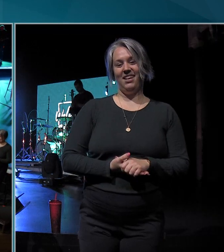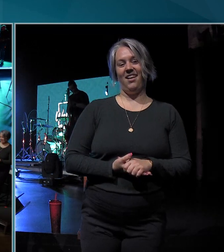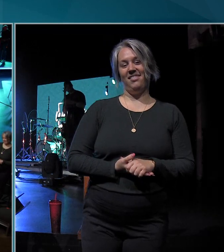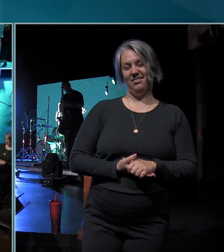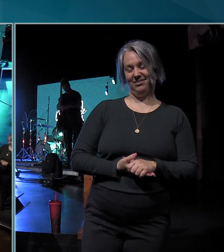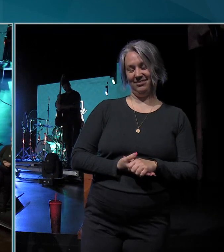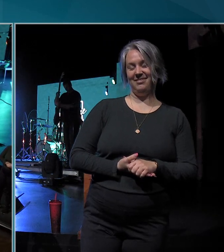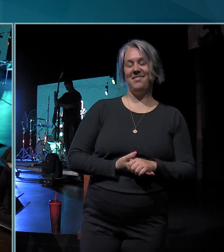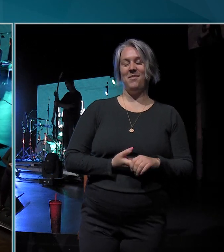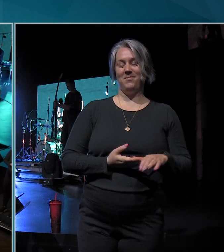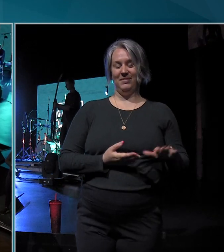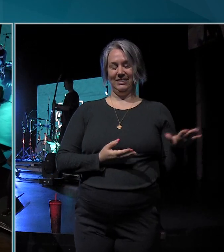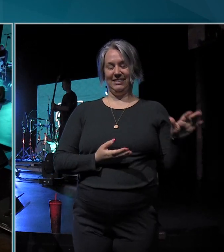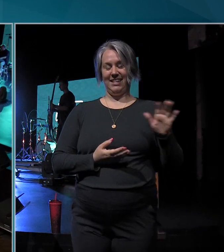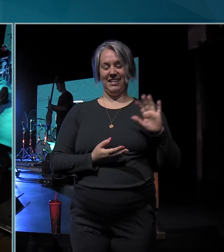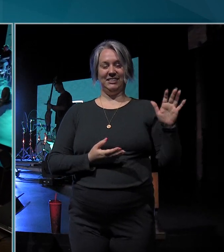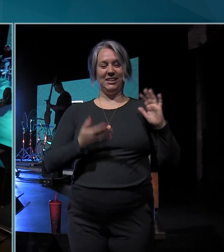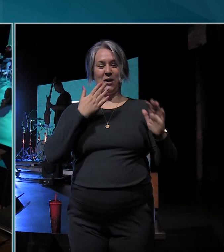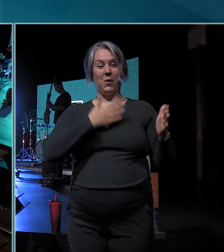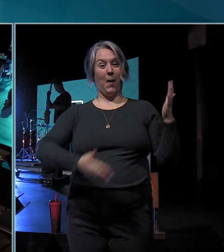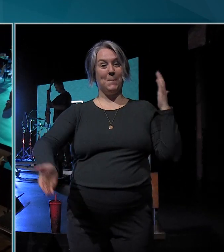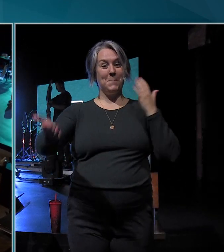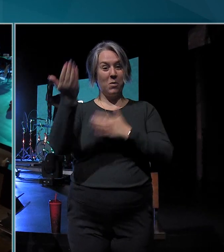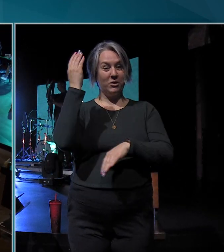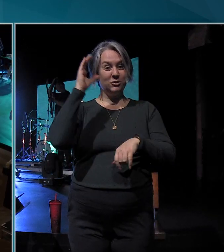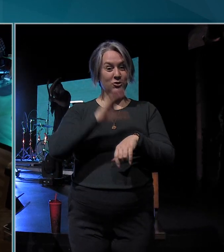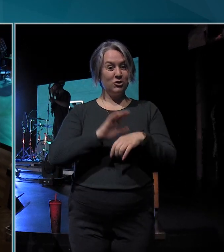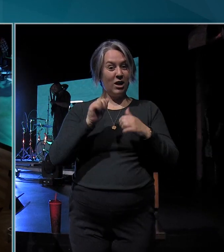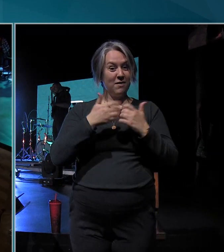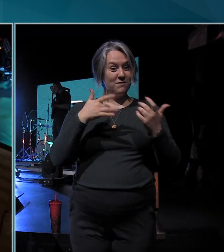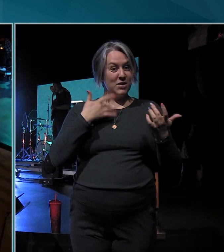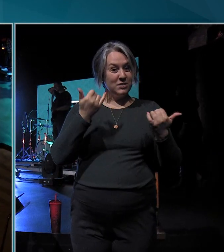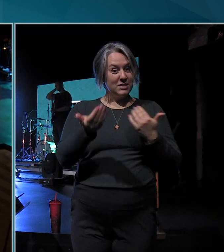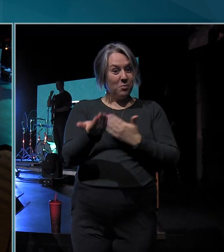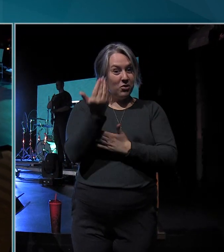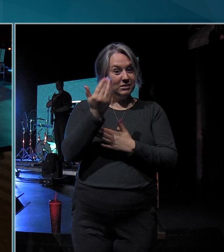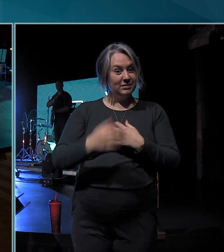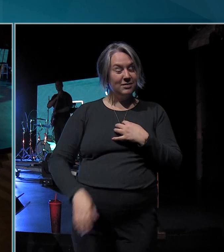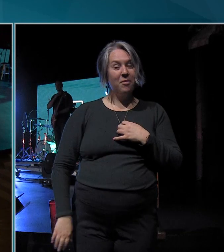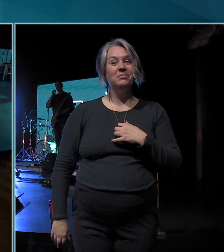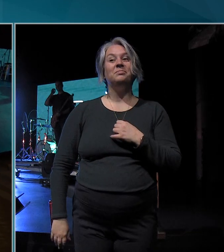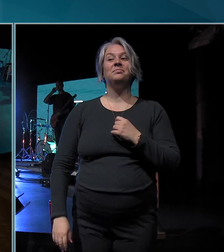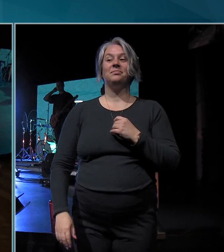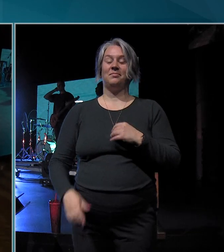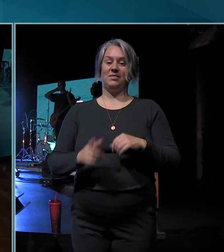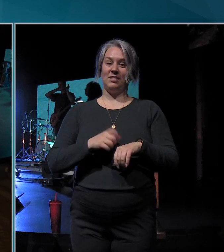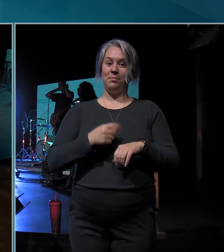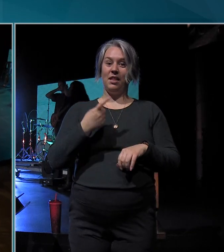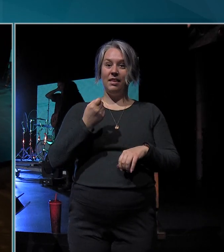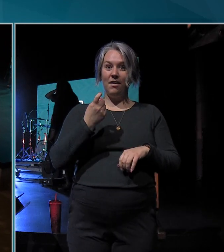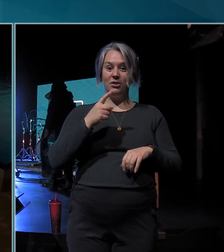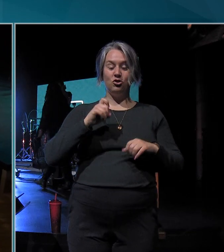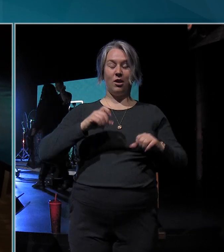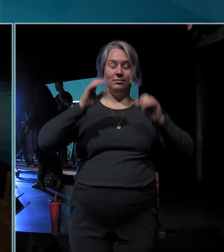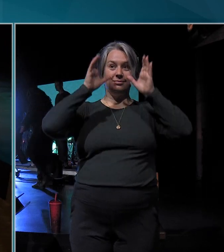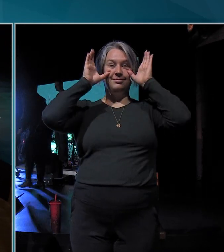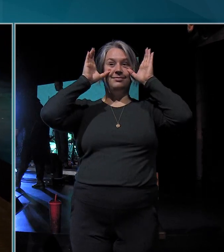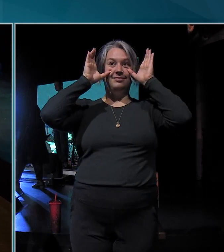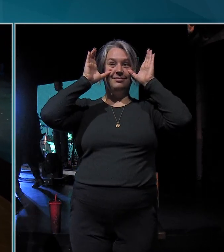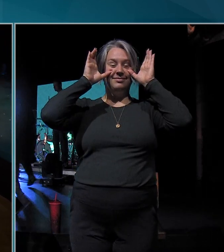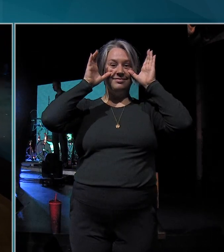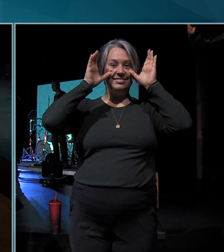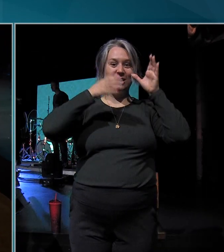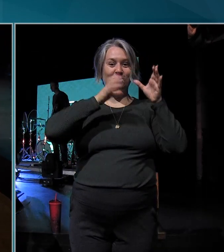Hey, good morning. Good morning. Good morning, church. How are we doing this morning? Yeah, this is the 11 o'clock, so we should have enough coffee in our system,